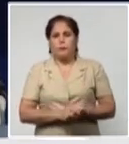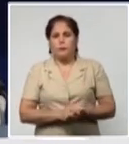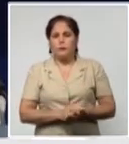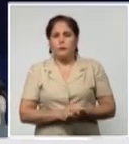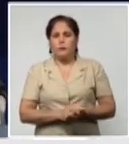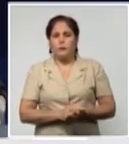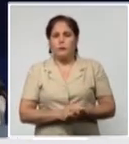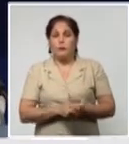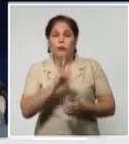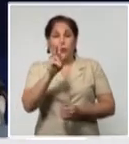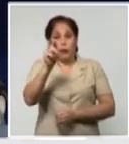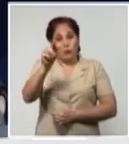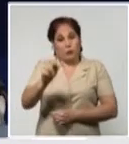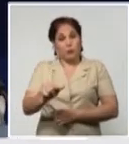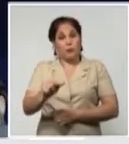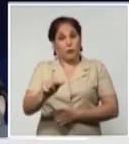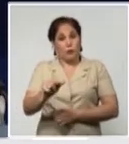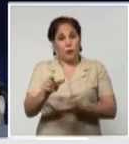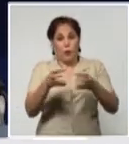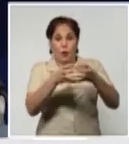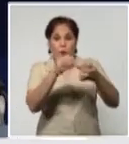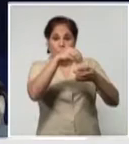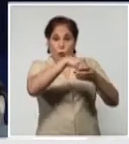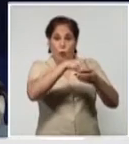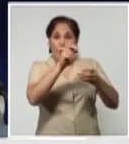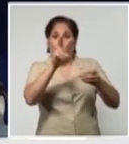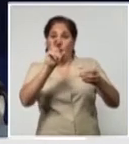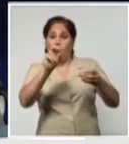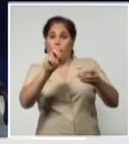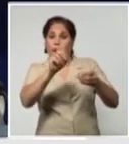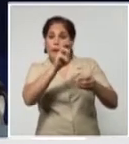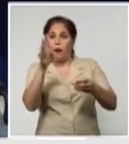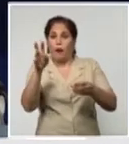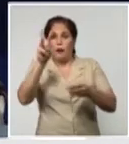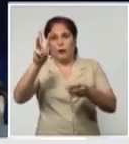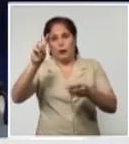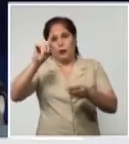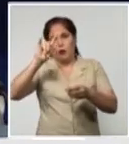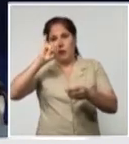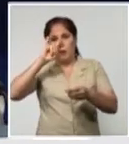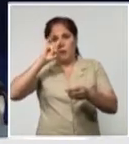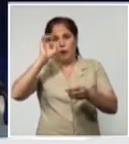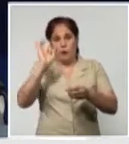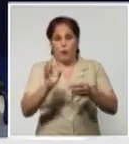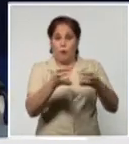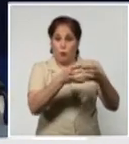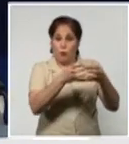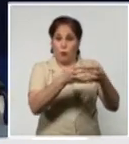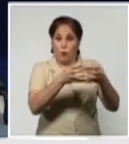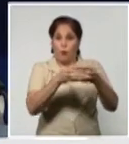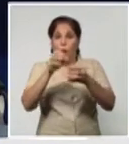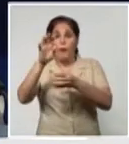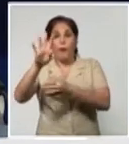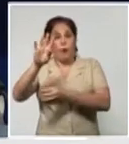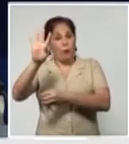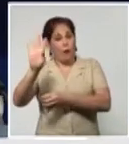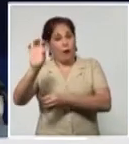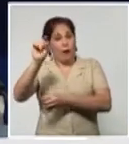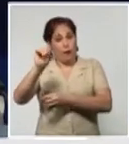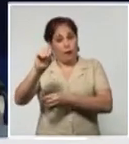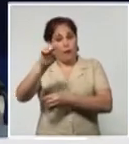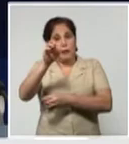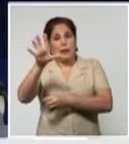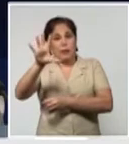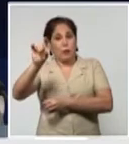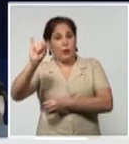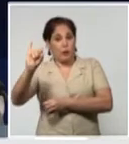By age groups, there are 2 cases diagnosed yesterday in the 20 to 39 years of age, one in the group of 40 to